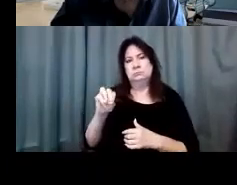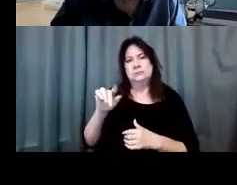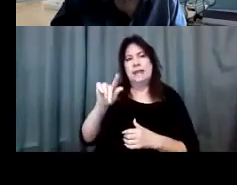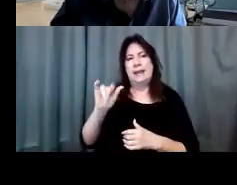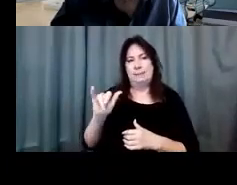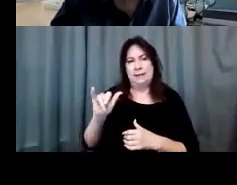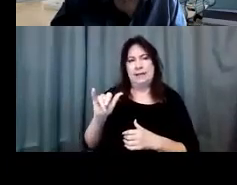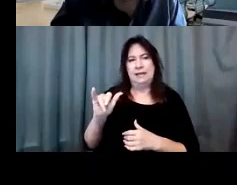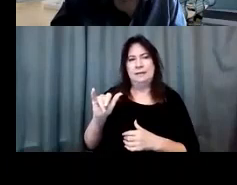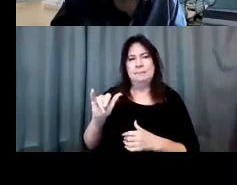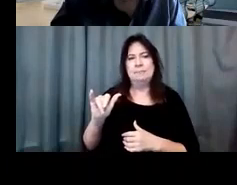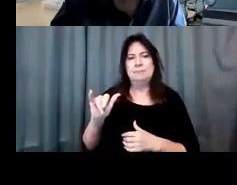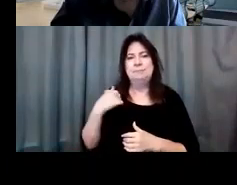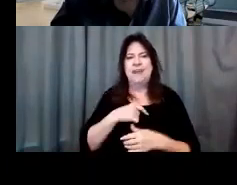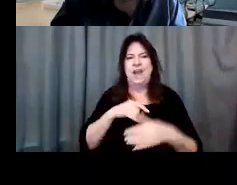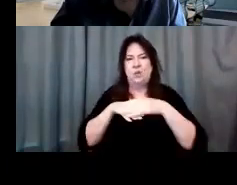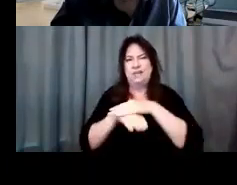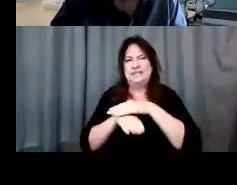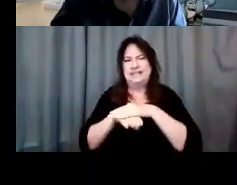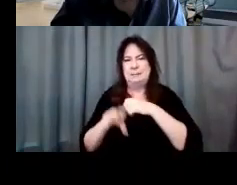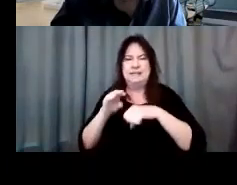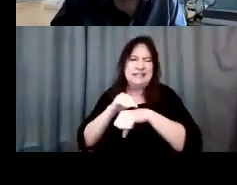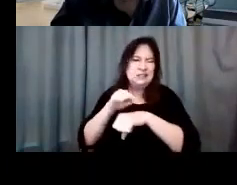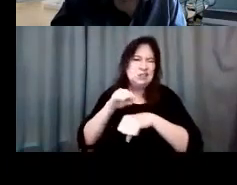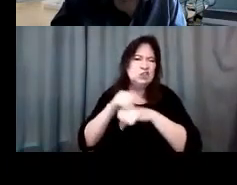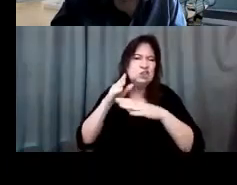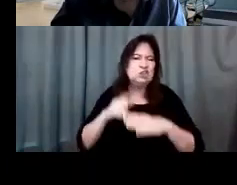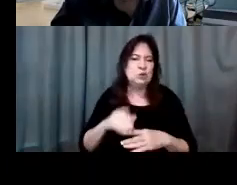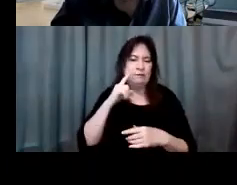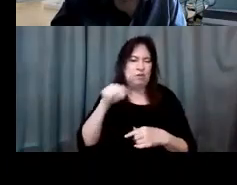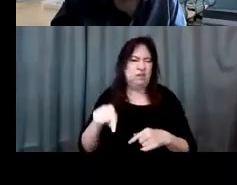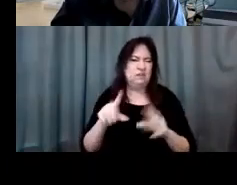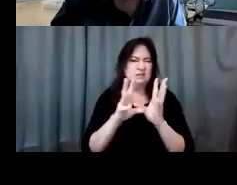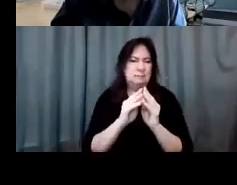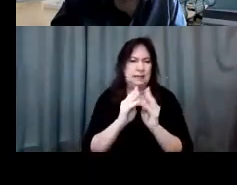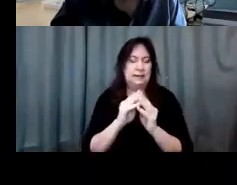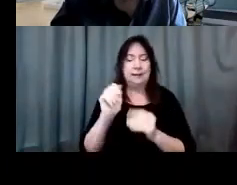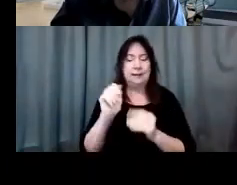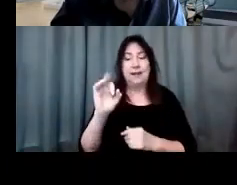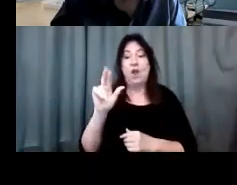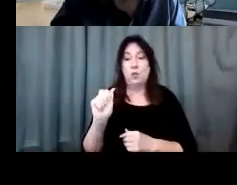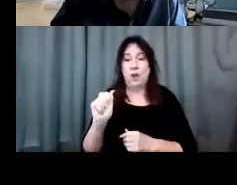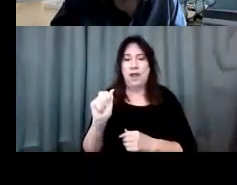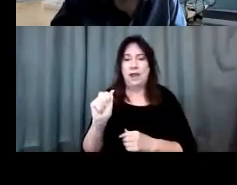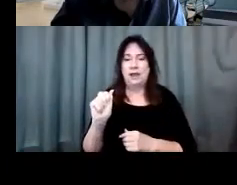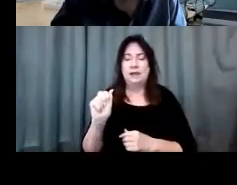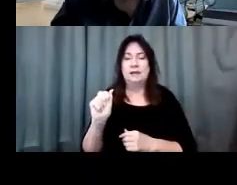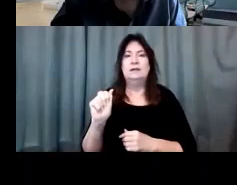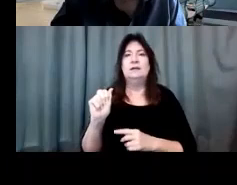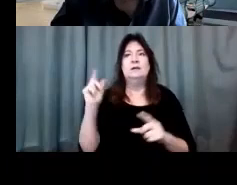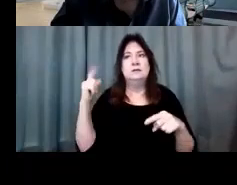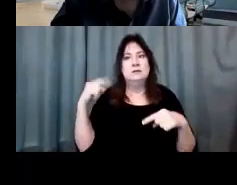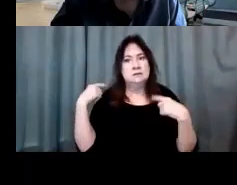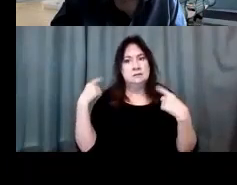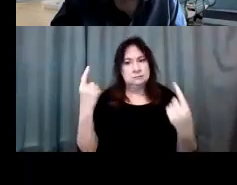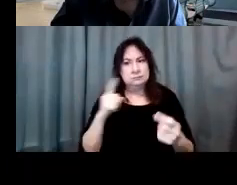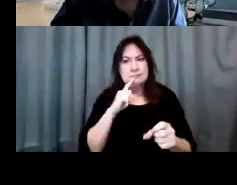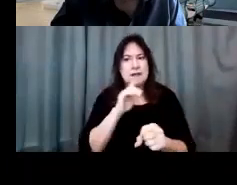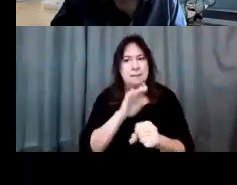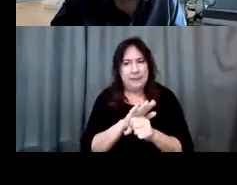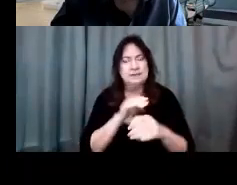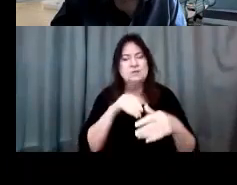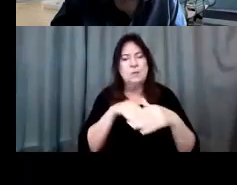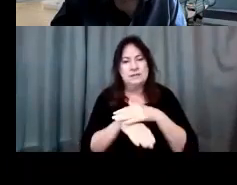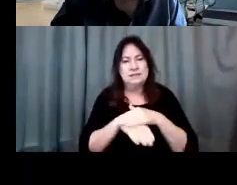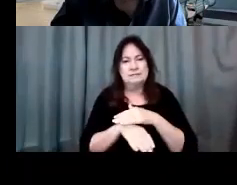our accessibility consultant for this meeting. ARA has been long committed to